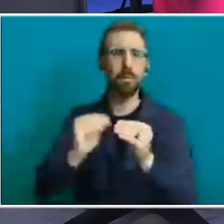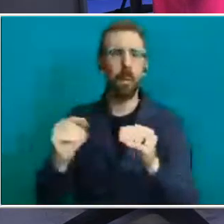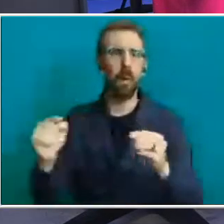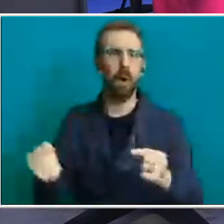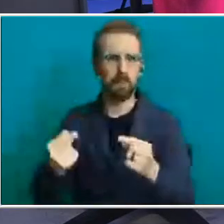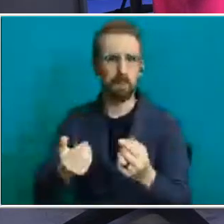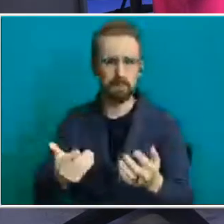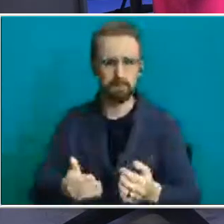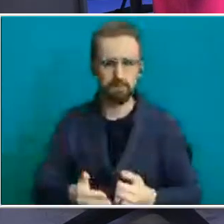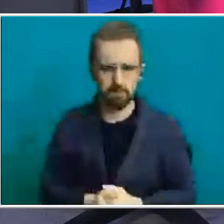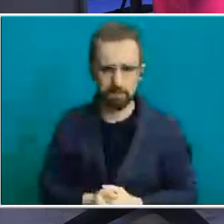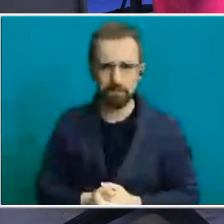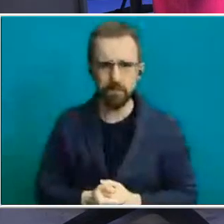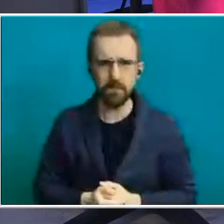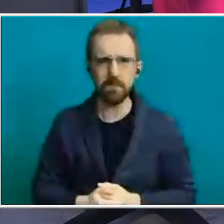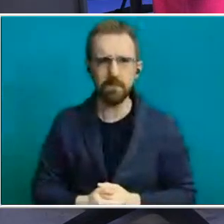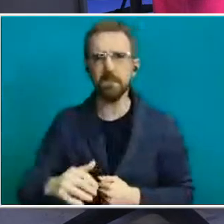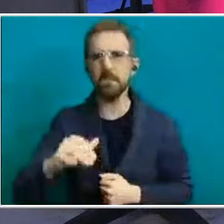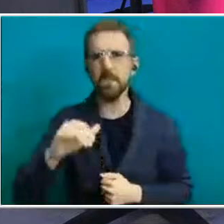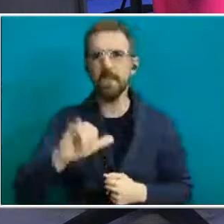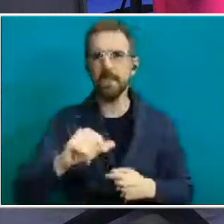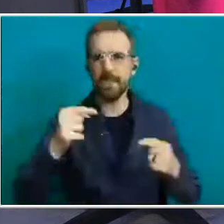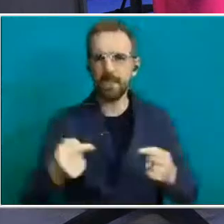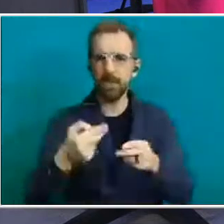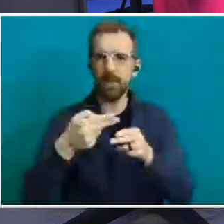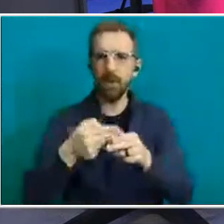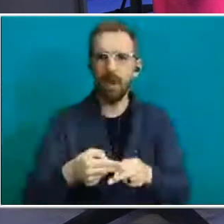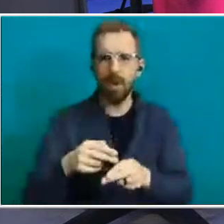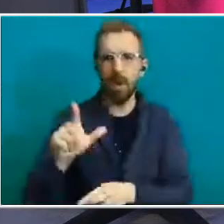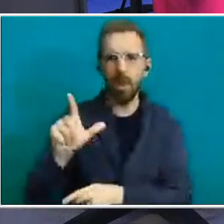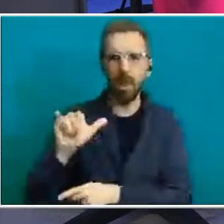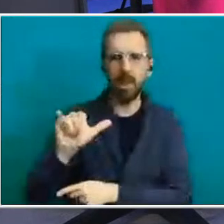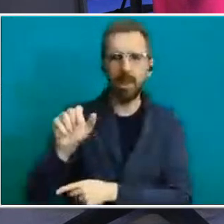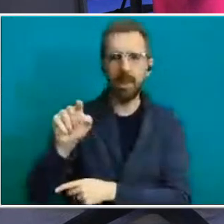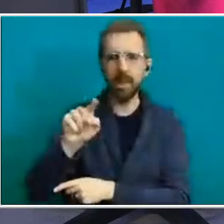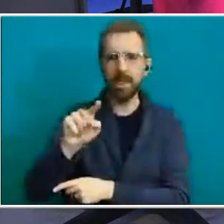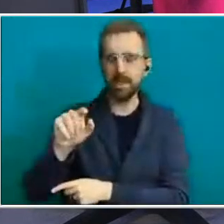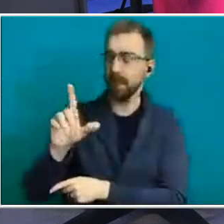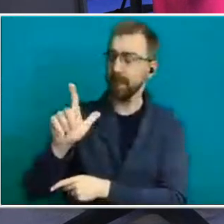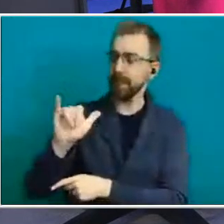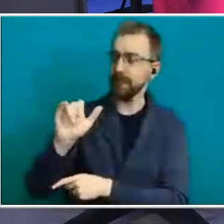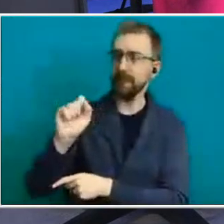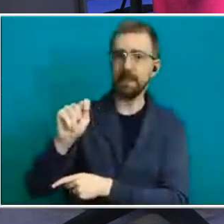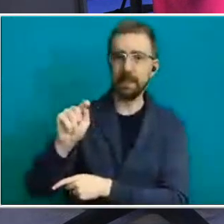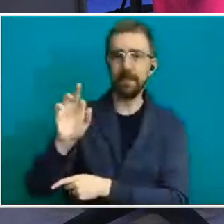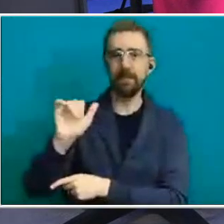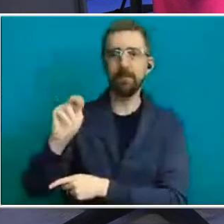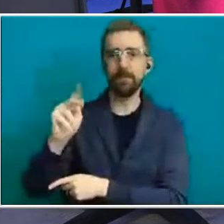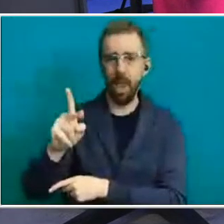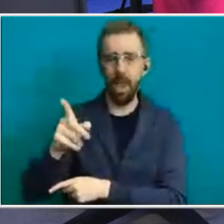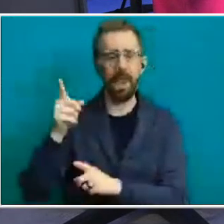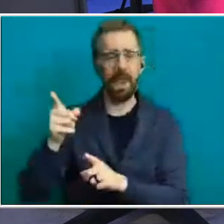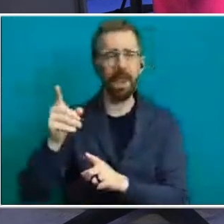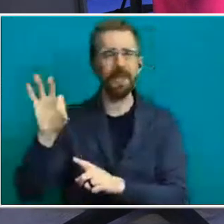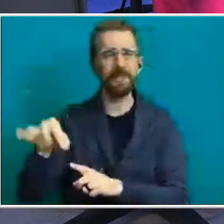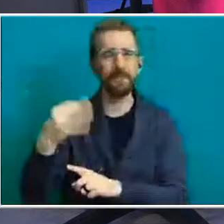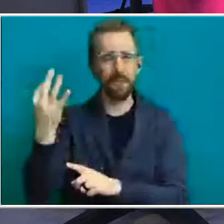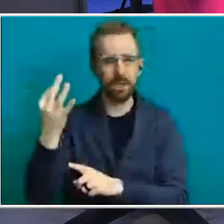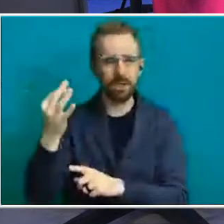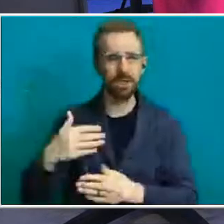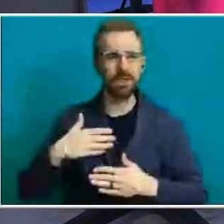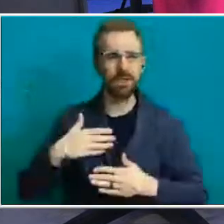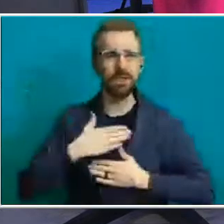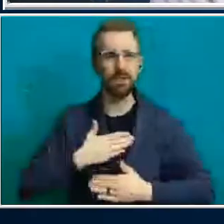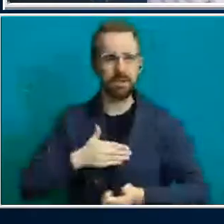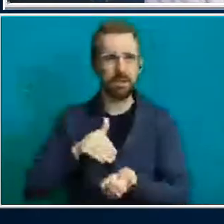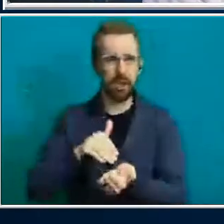This injury is called a Lisfranc injury, and it's apparently named after a French physician in Napoleon's army, so I guess it's been around for a while.